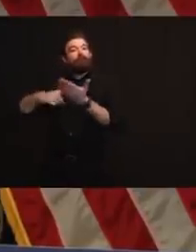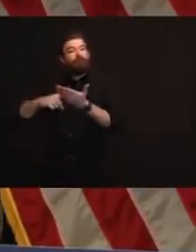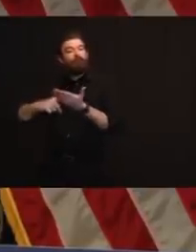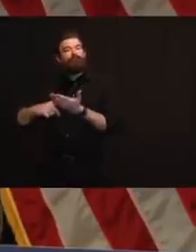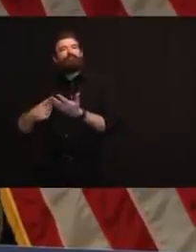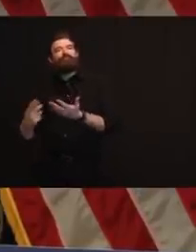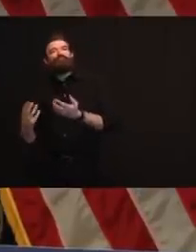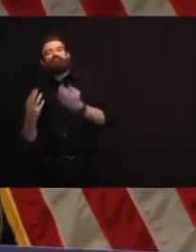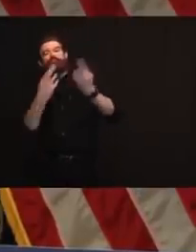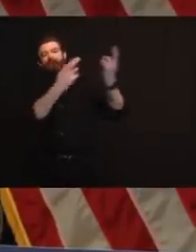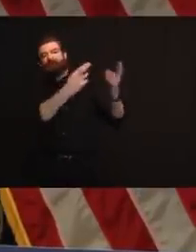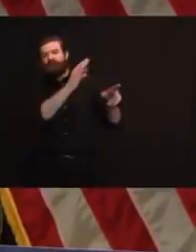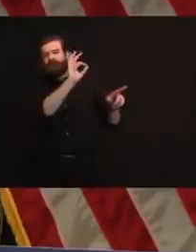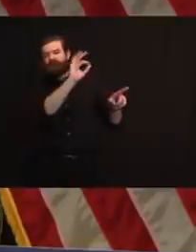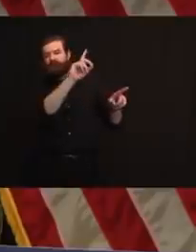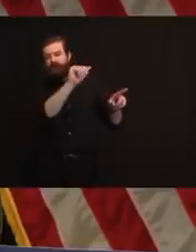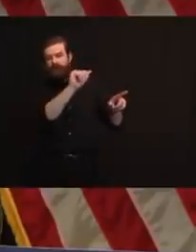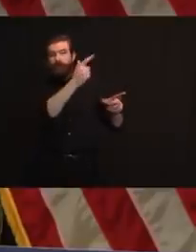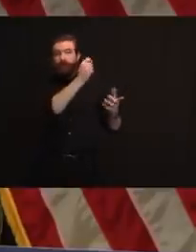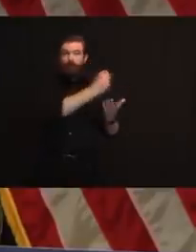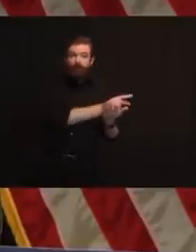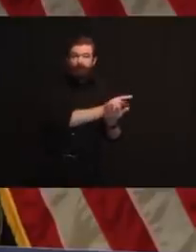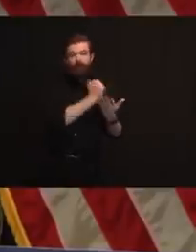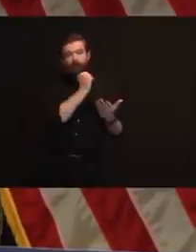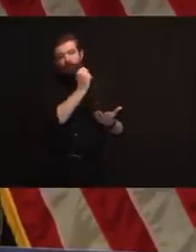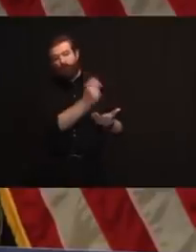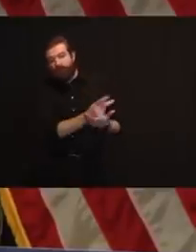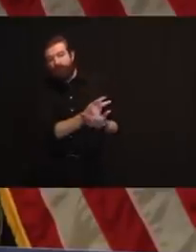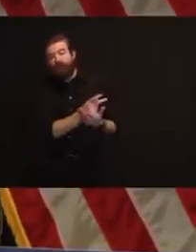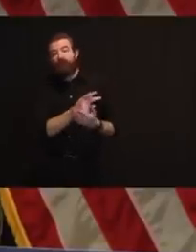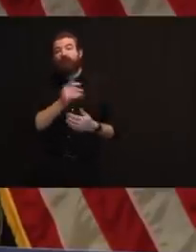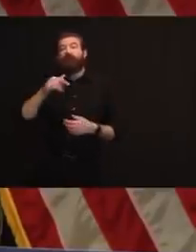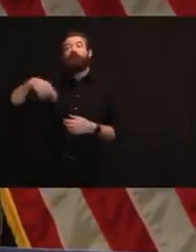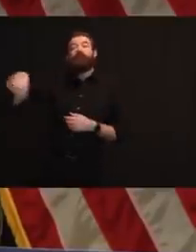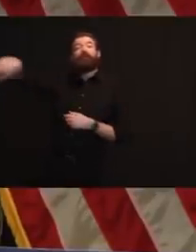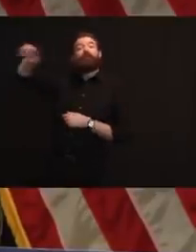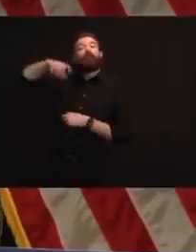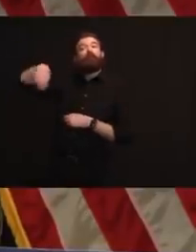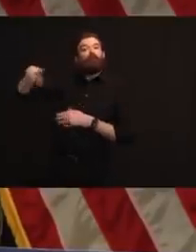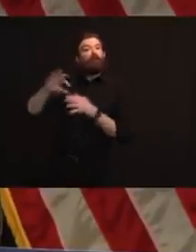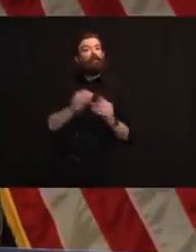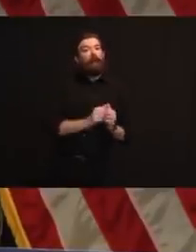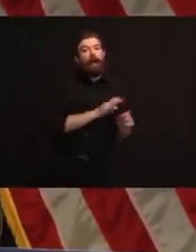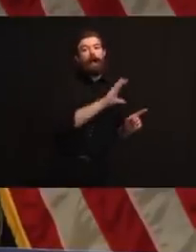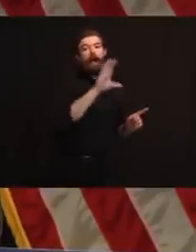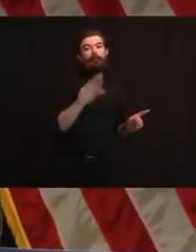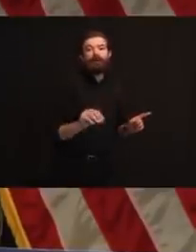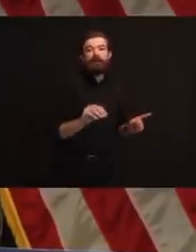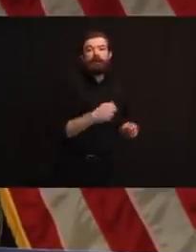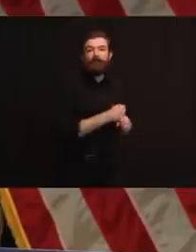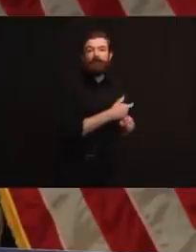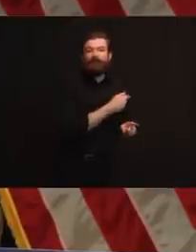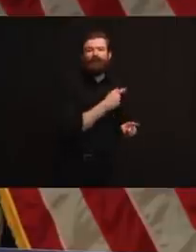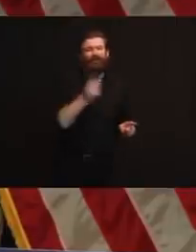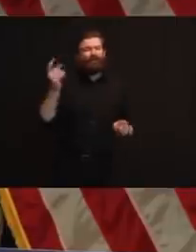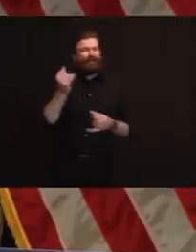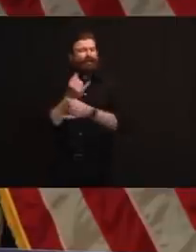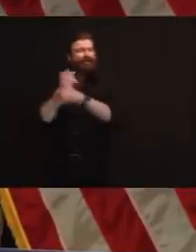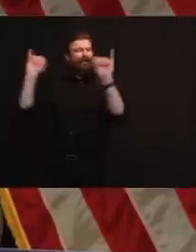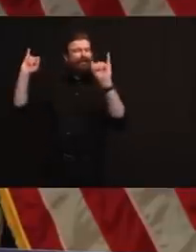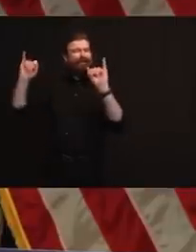scientists and there were public members as well. They made a recommendation looking at the data and making an independent